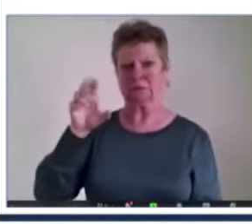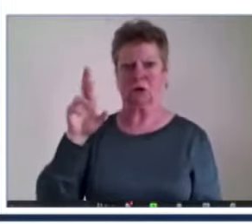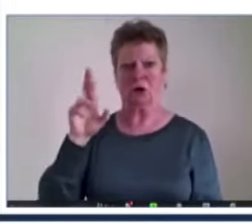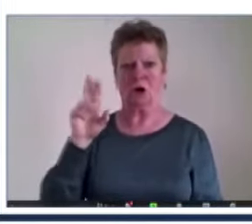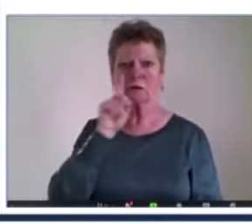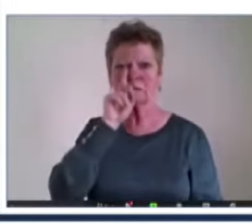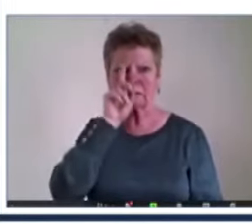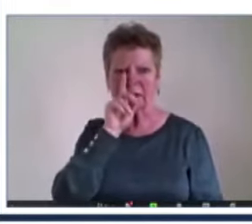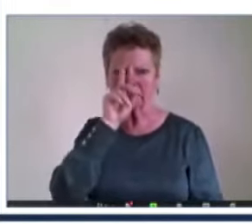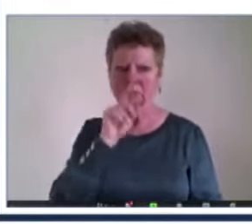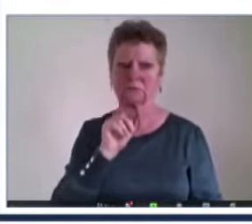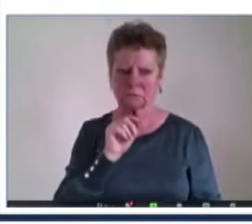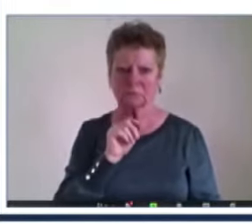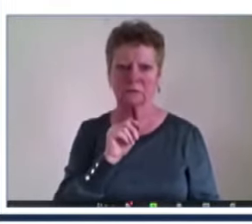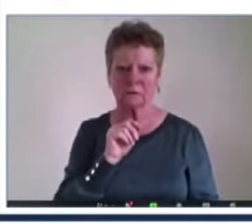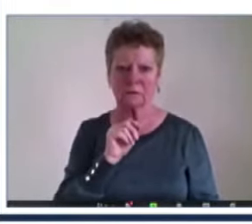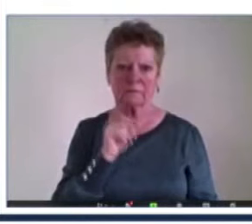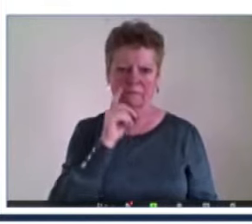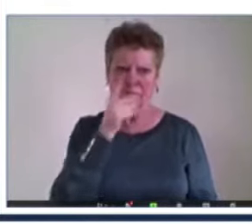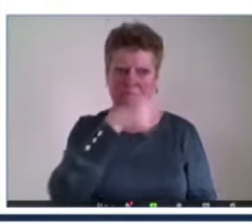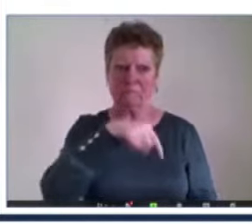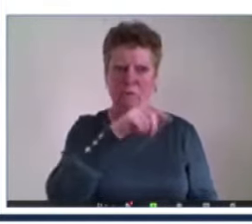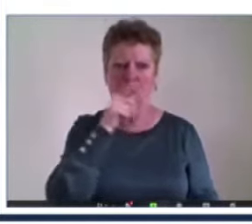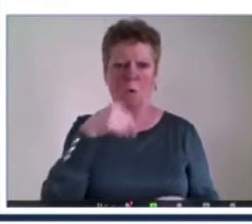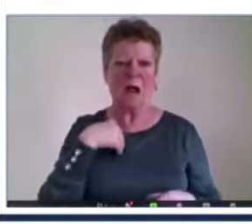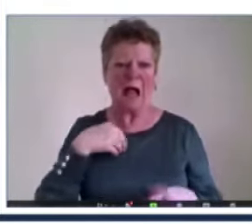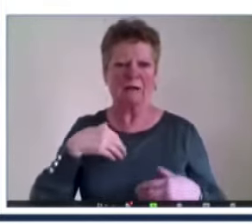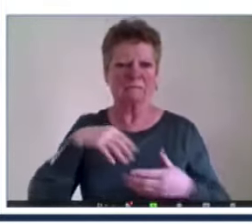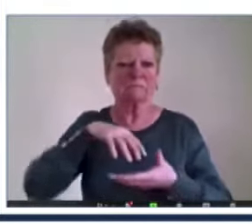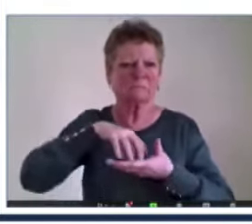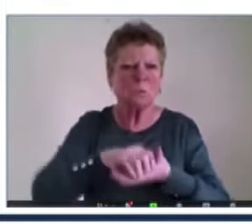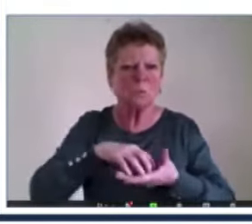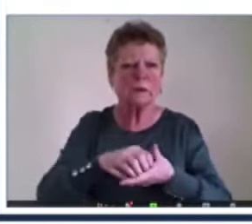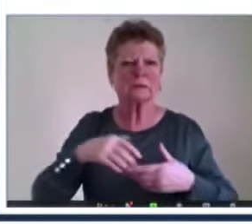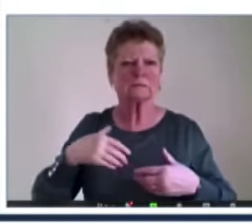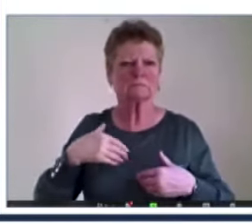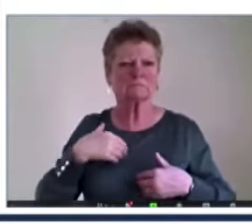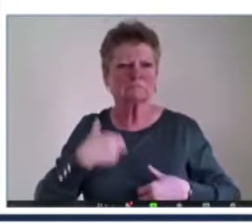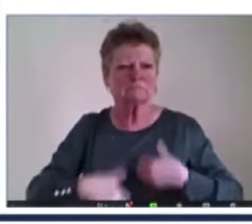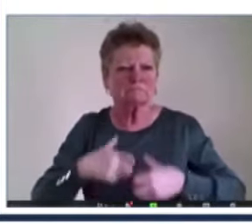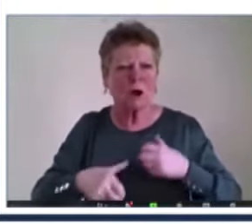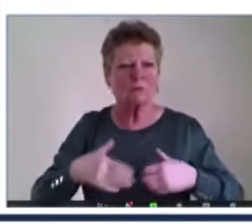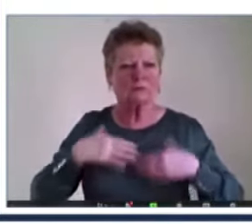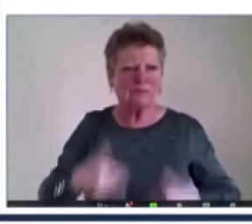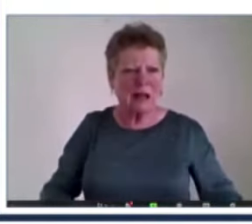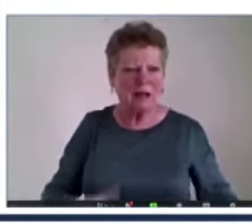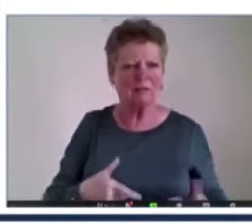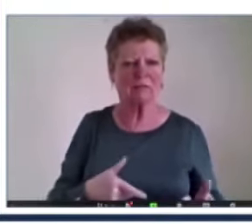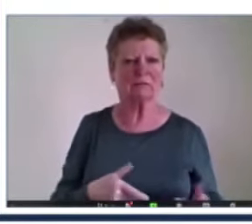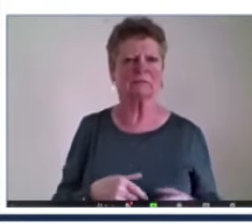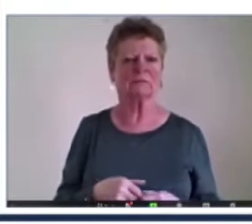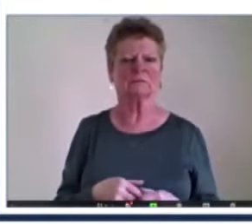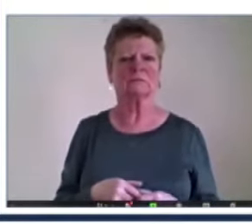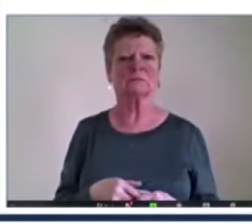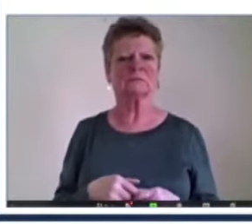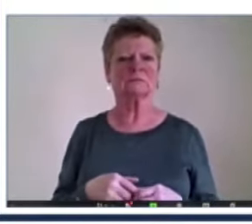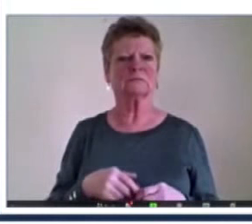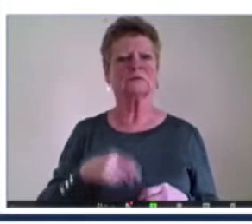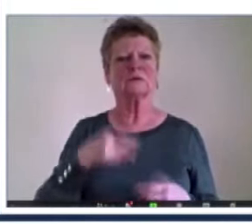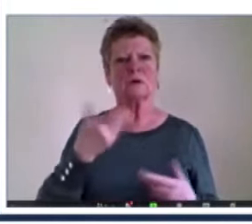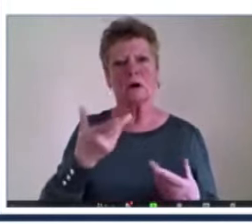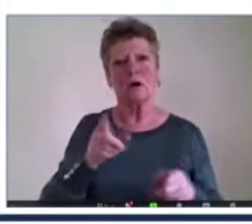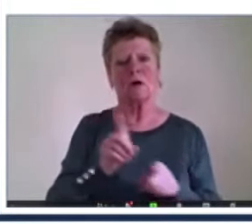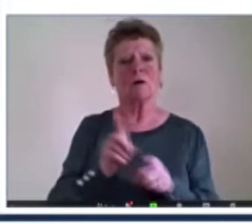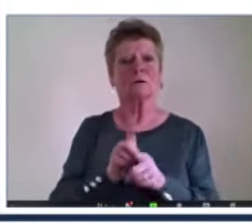of our testing strategy. We've also made sure that those are groups with certain meet a certain definition of immune compromise. We've